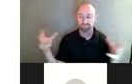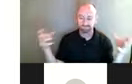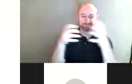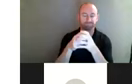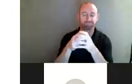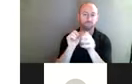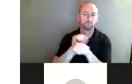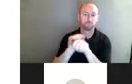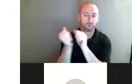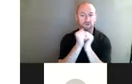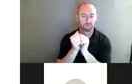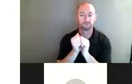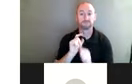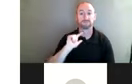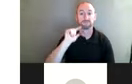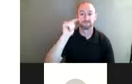collaborate.